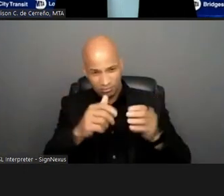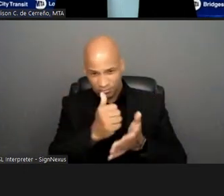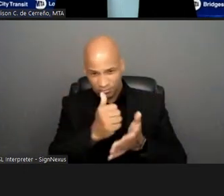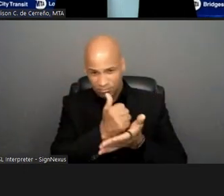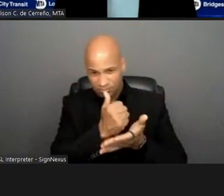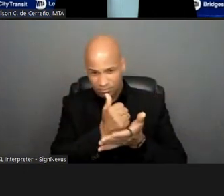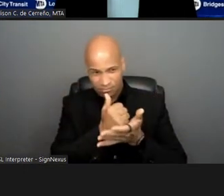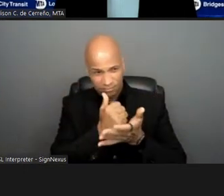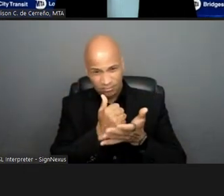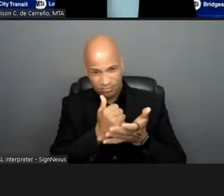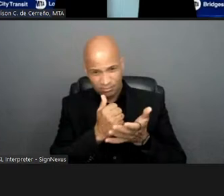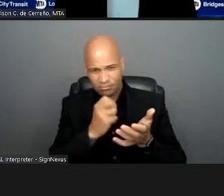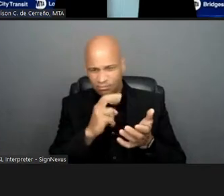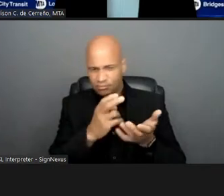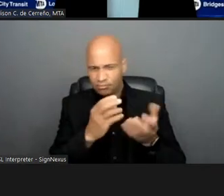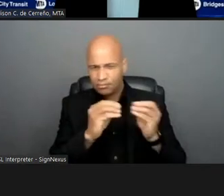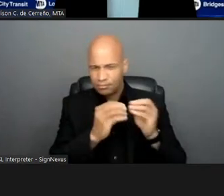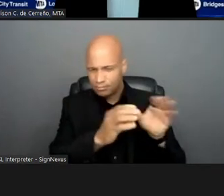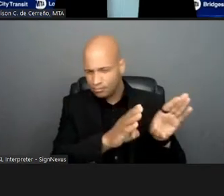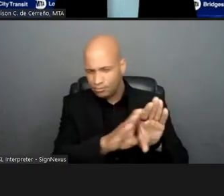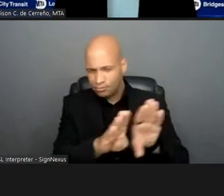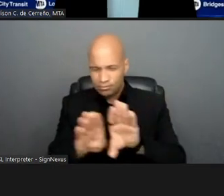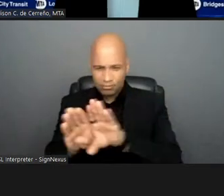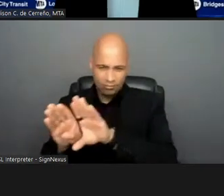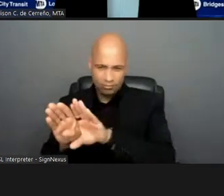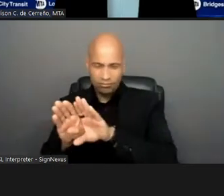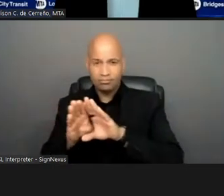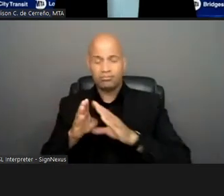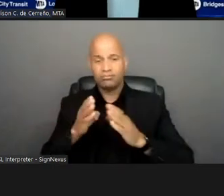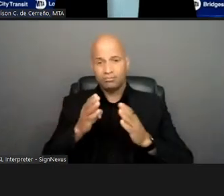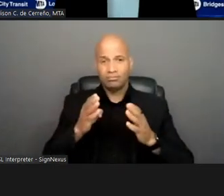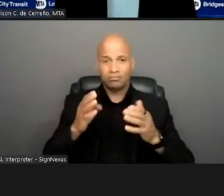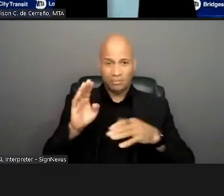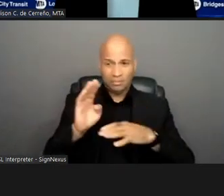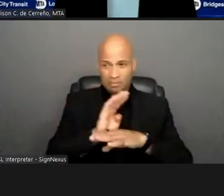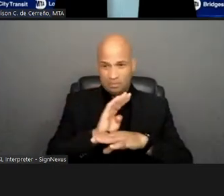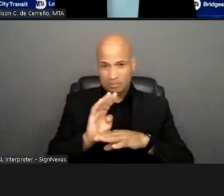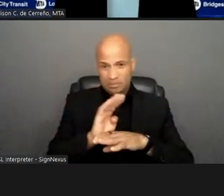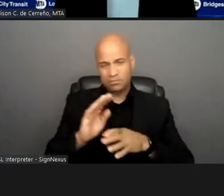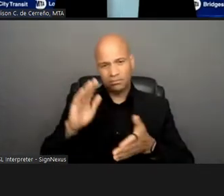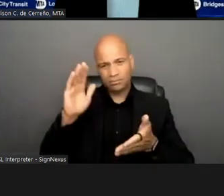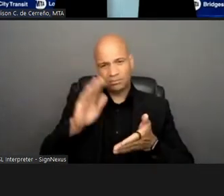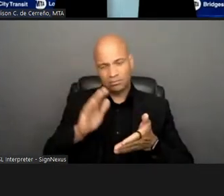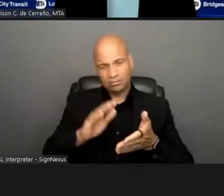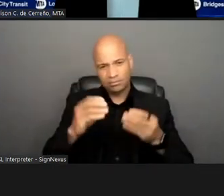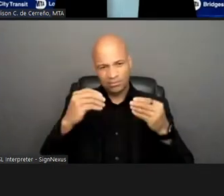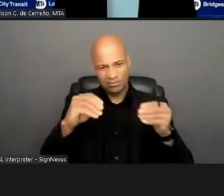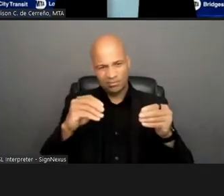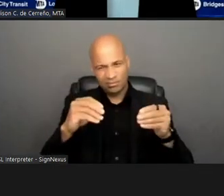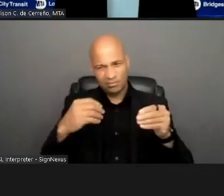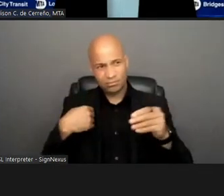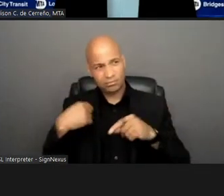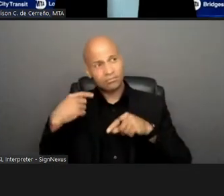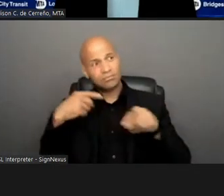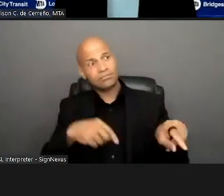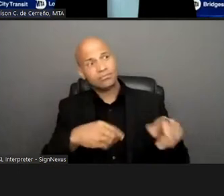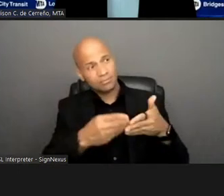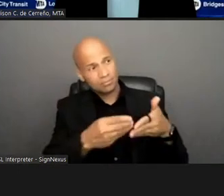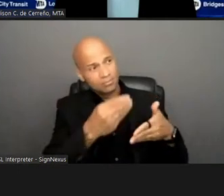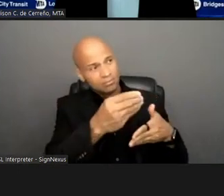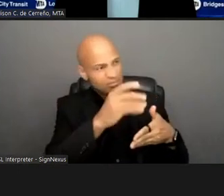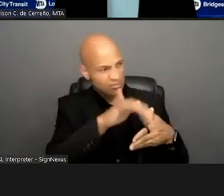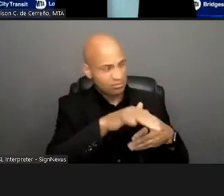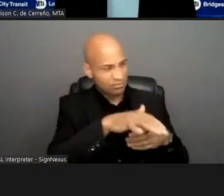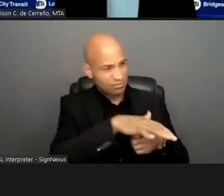closures businesses would be subject to declining sales as customers decide whether obtaining merchandise directly from a location